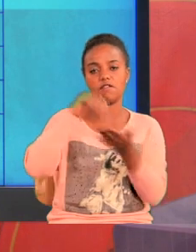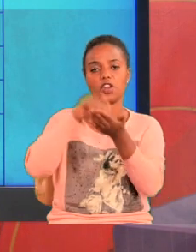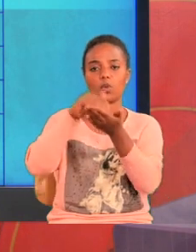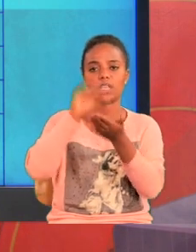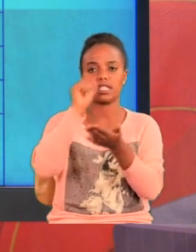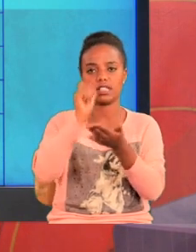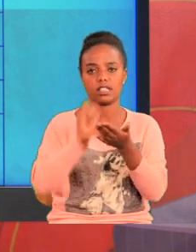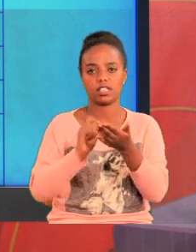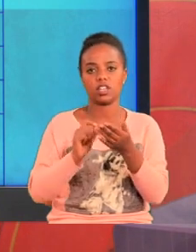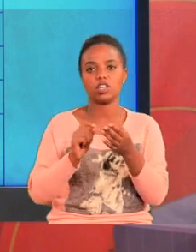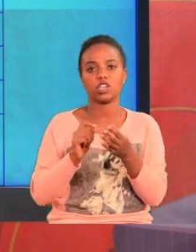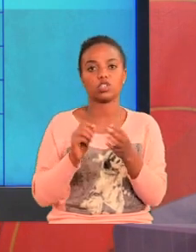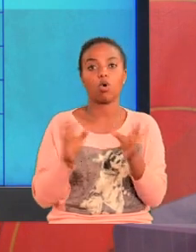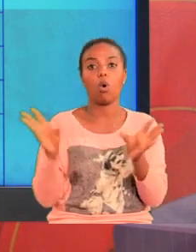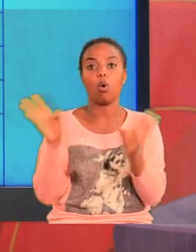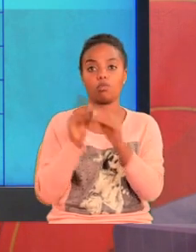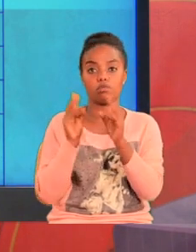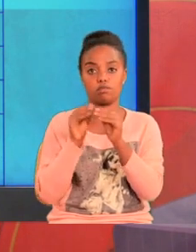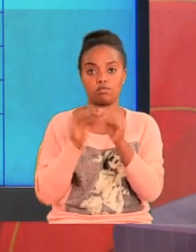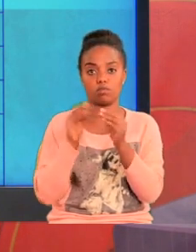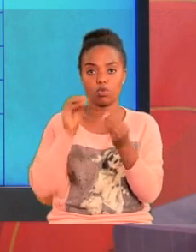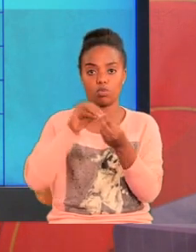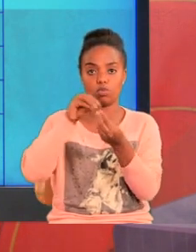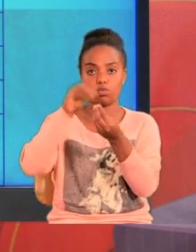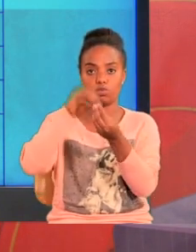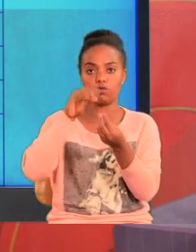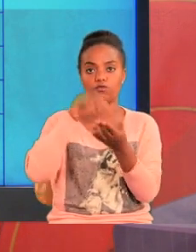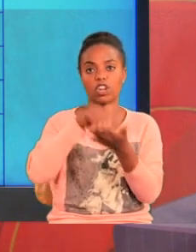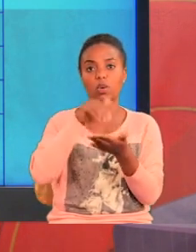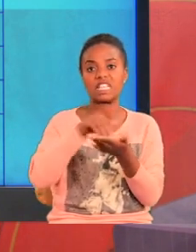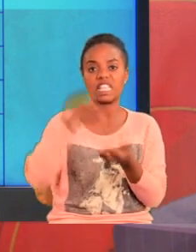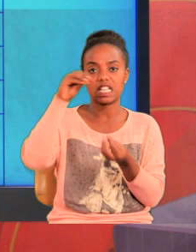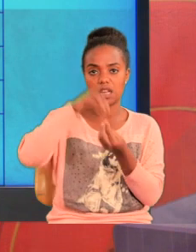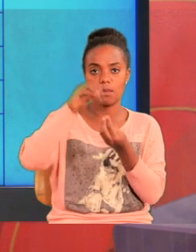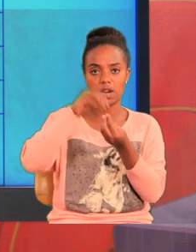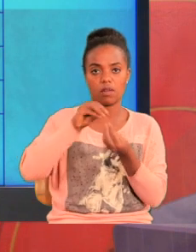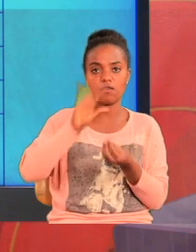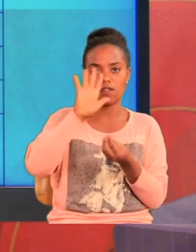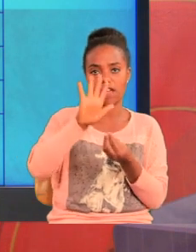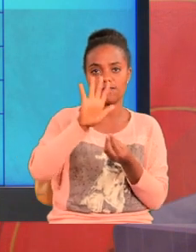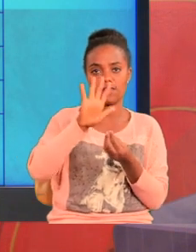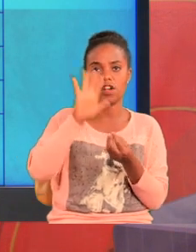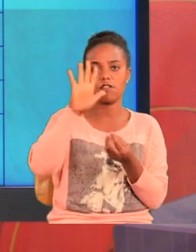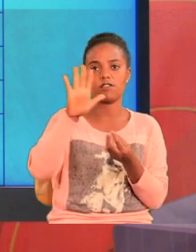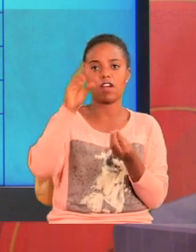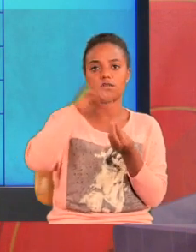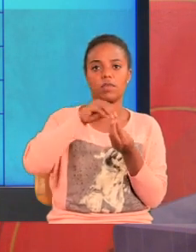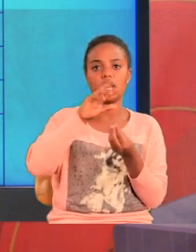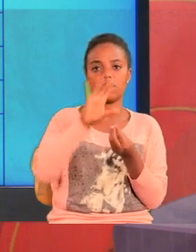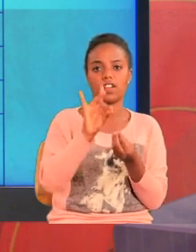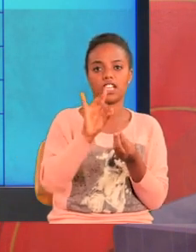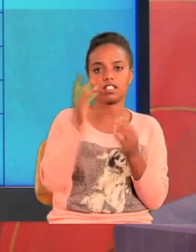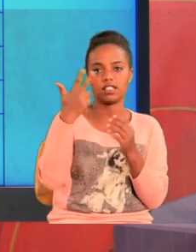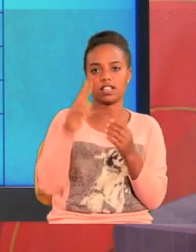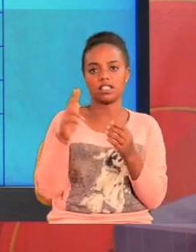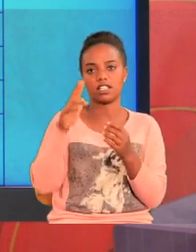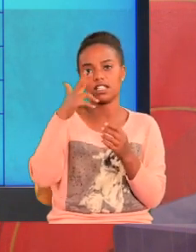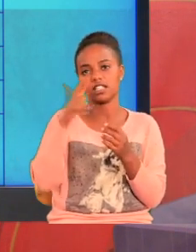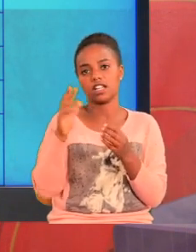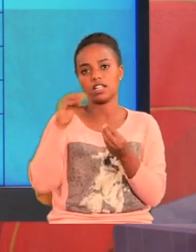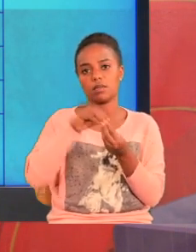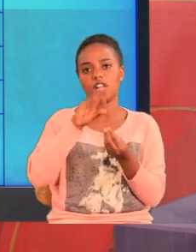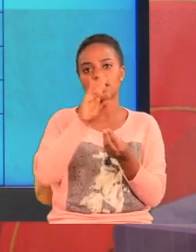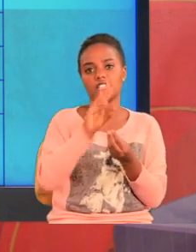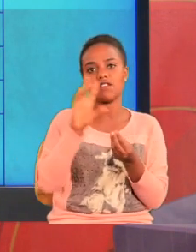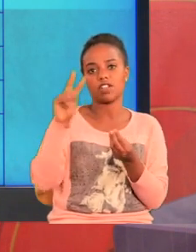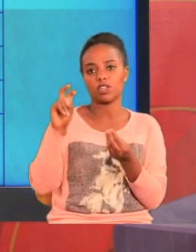And we need to find also cumulative frequency. Cumulative frequency, 5, 5 plus 8, 13, 13 plus 7, 20,